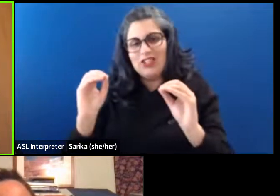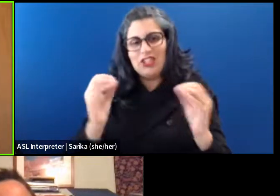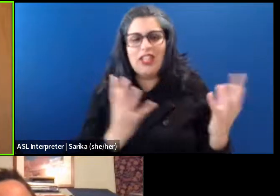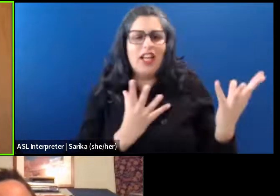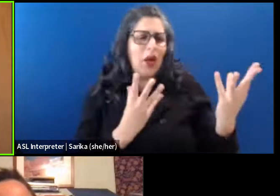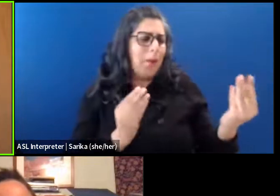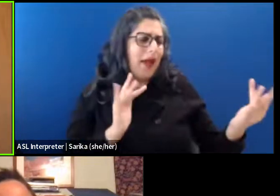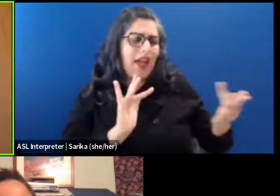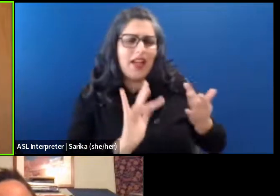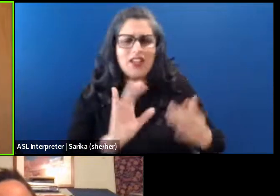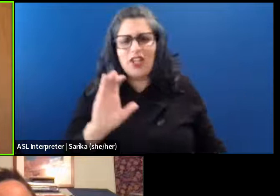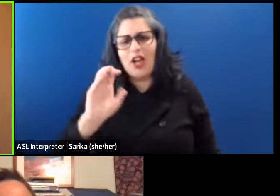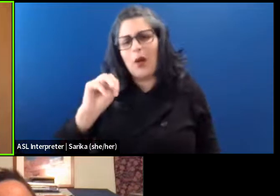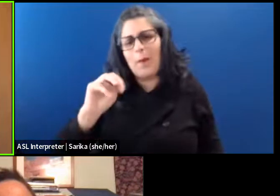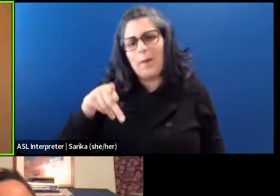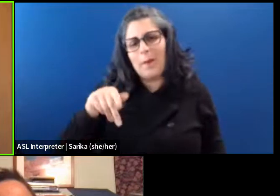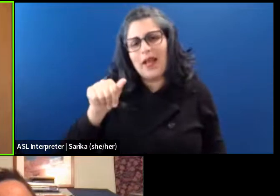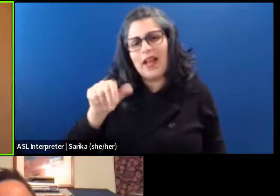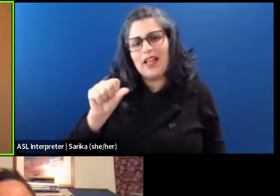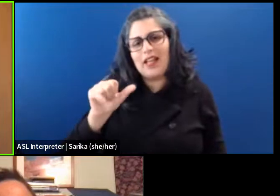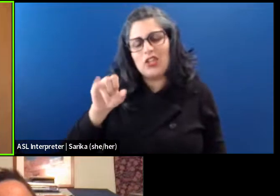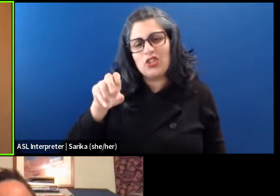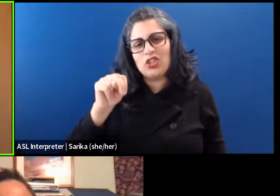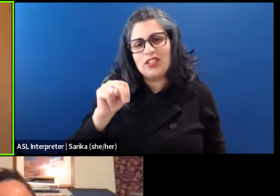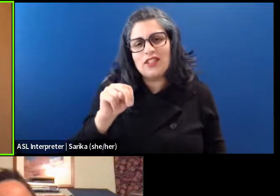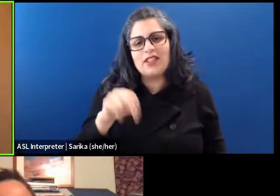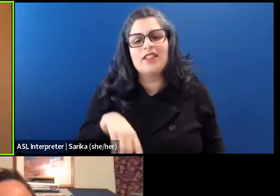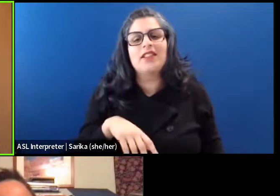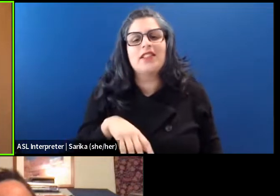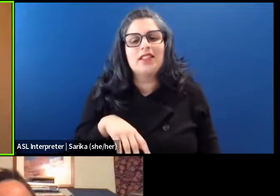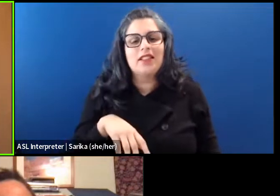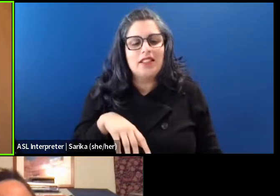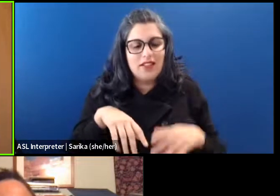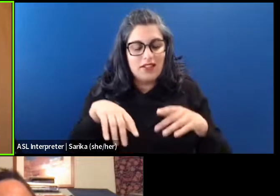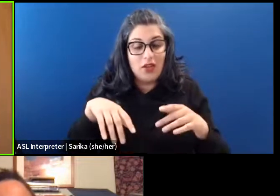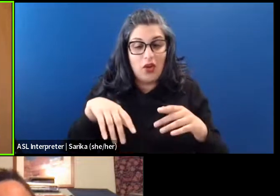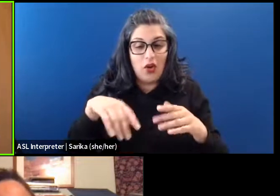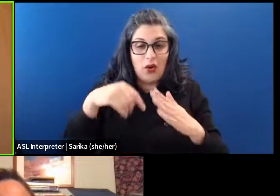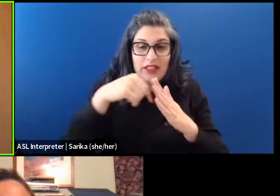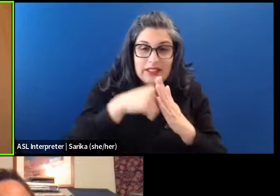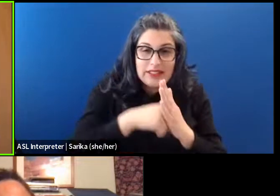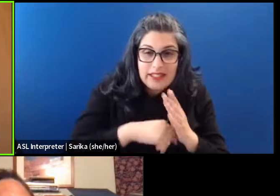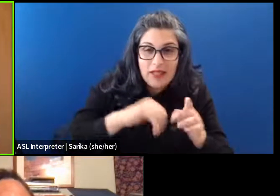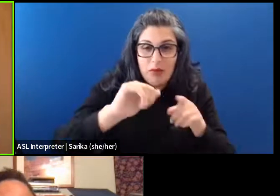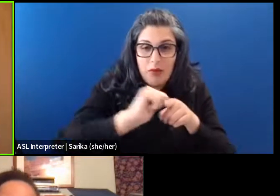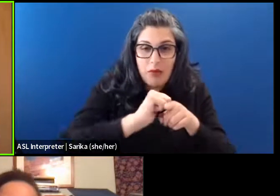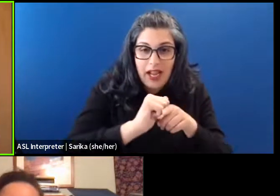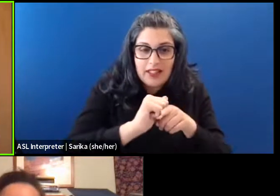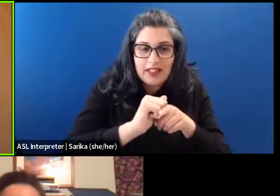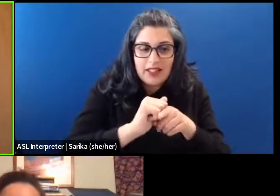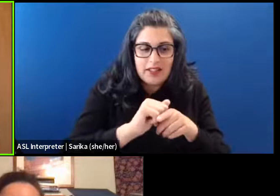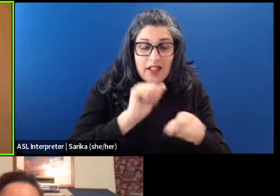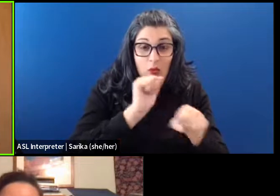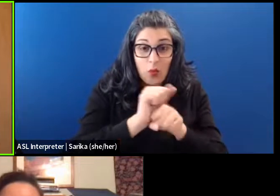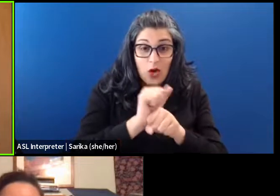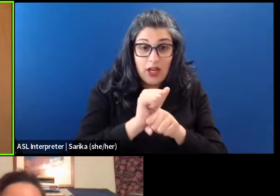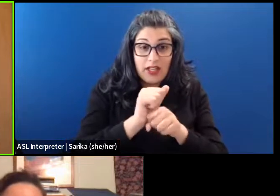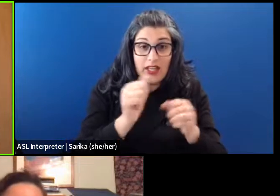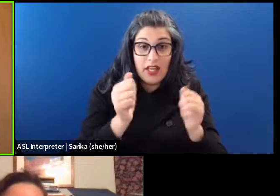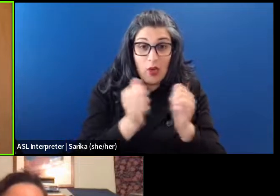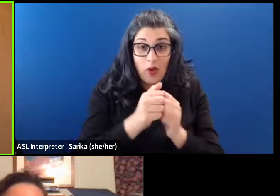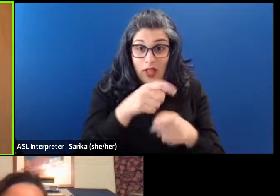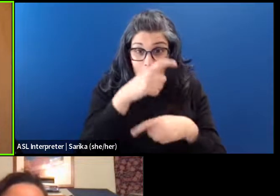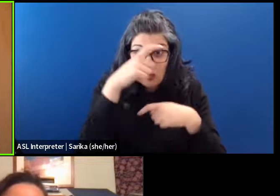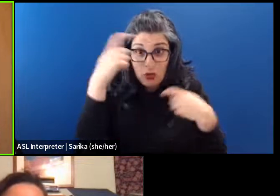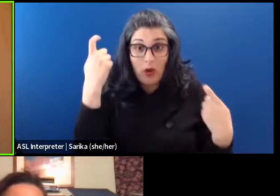think to have a deep practice and to work with trauma, that we have to start with compassion and cultivating